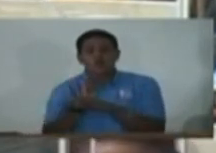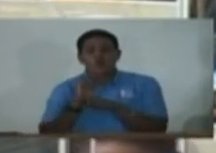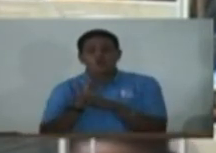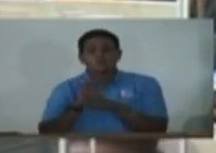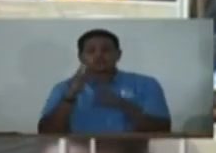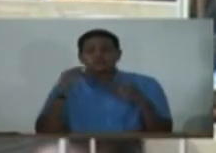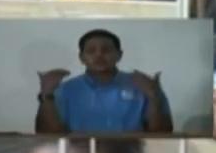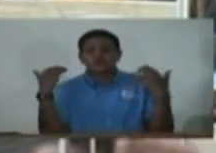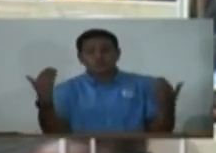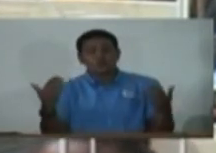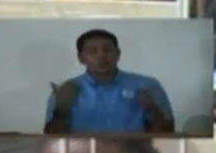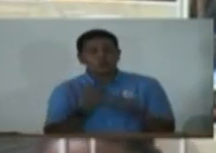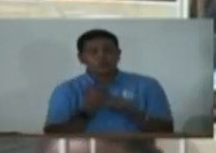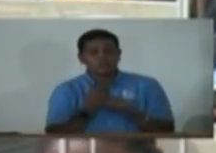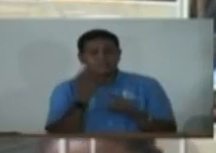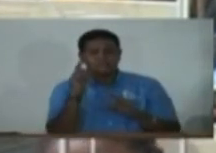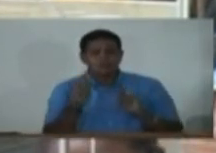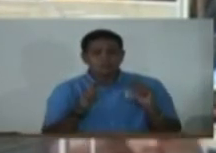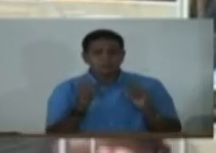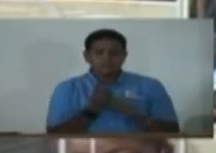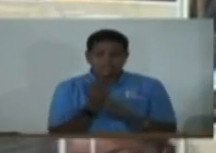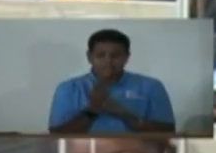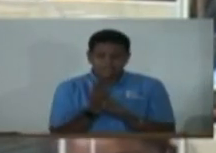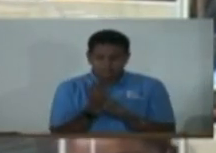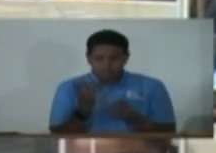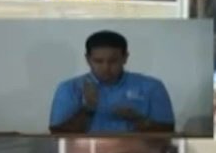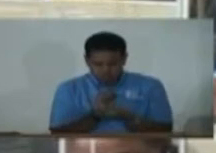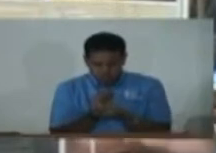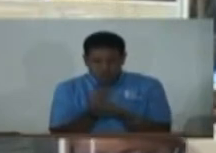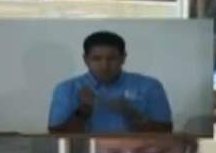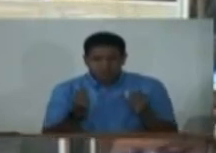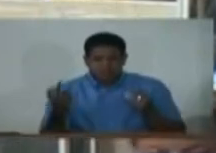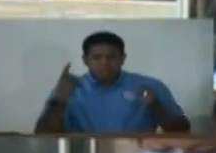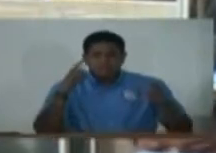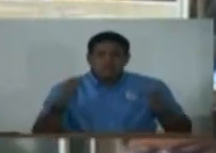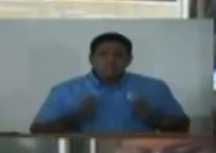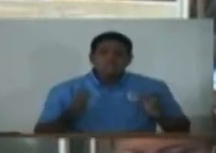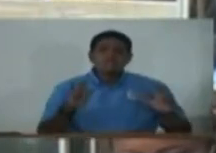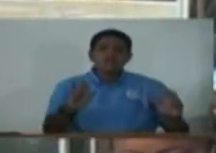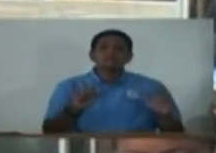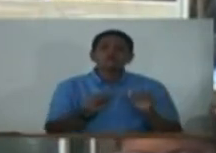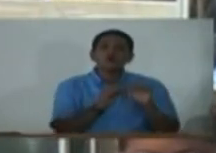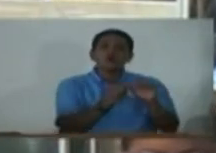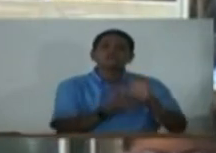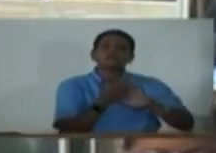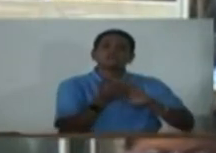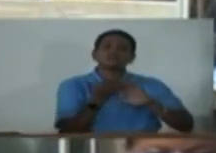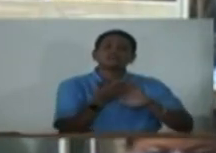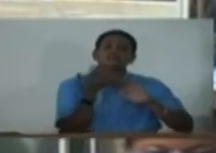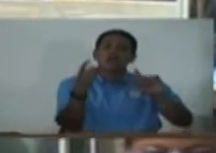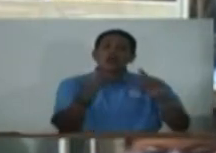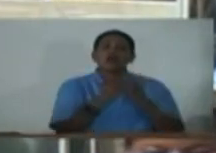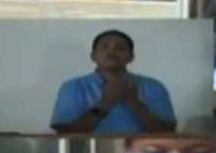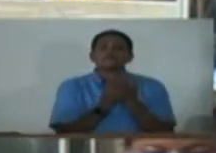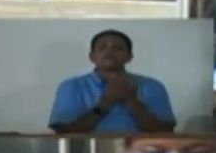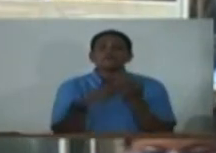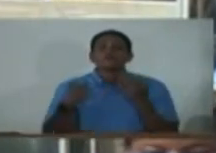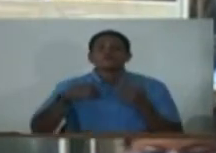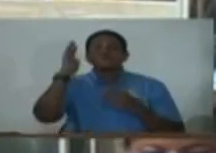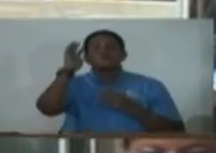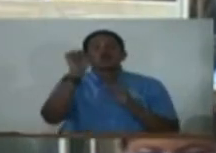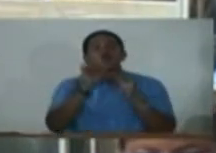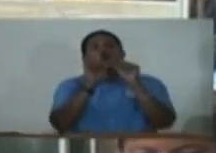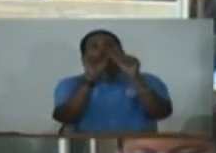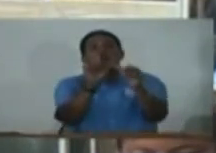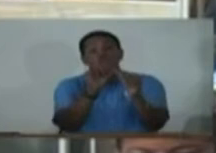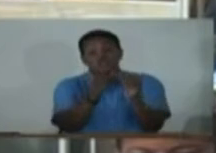go, for people to keep getting their jobs, for investments to continue. And we're going to continue,